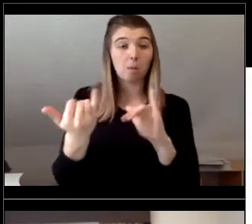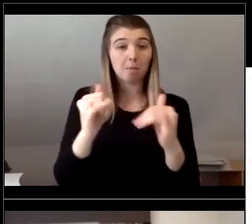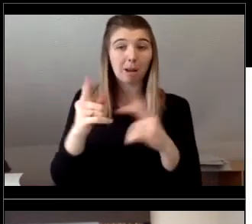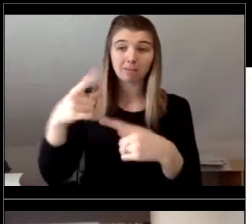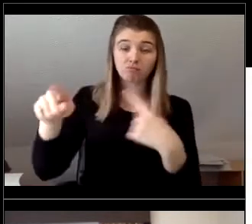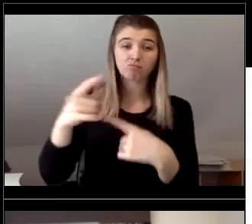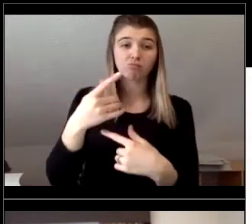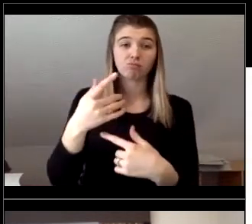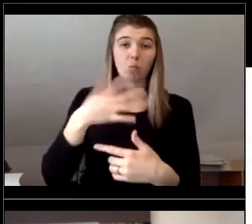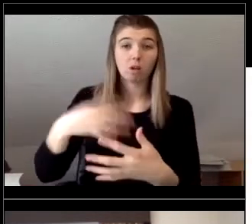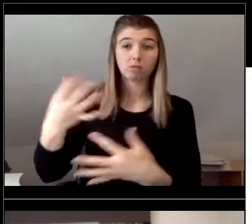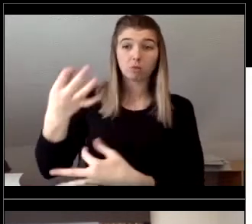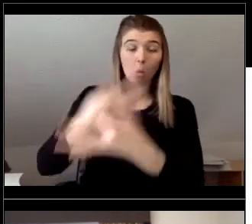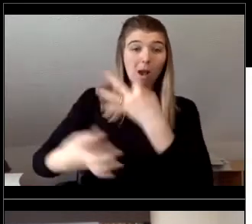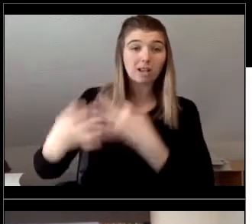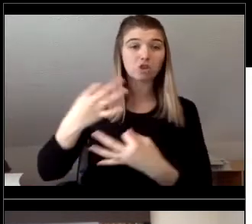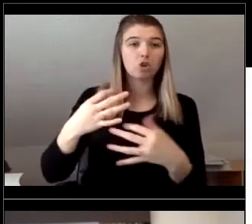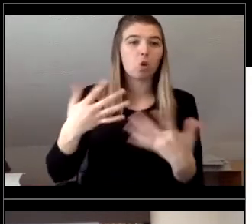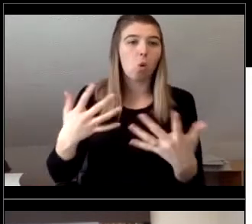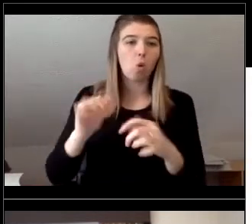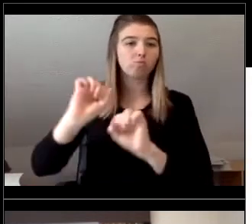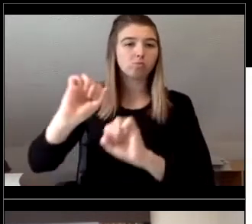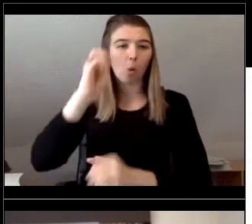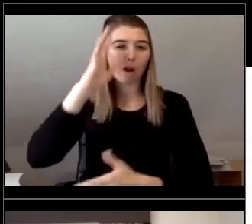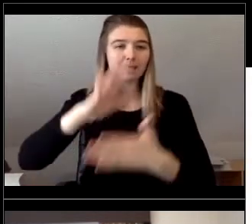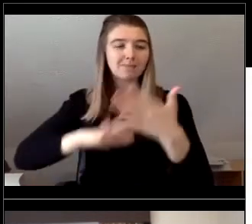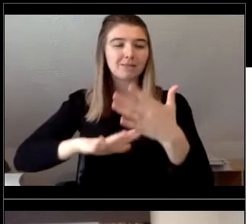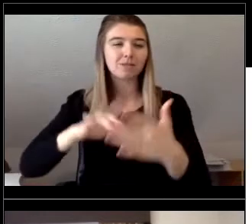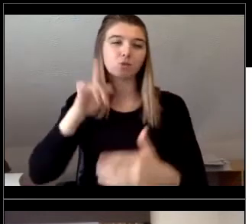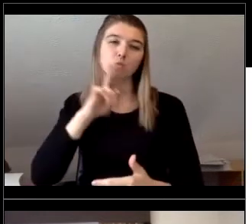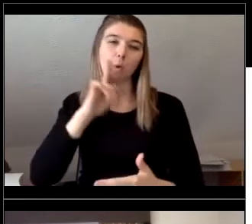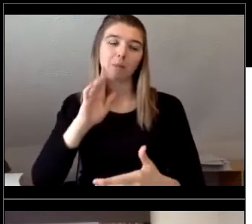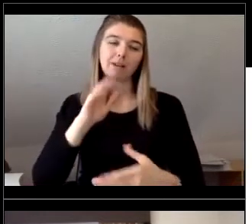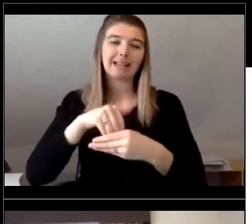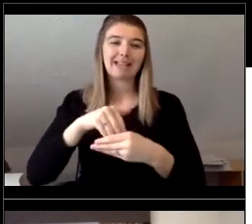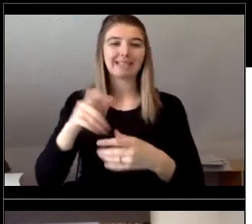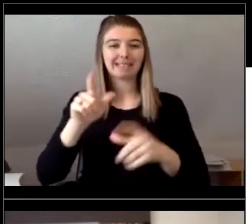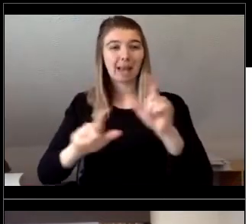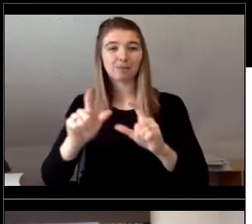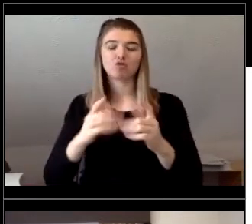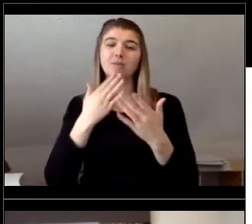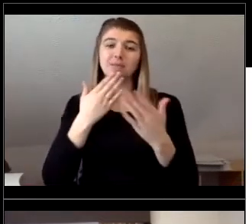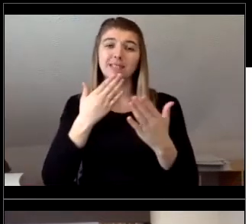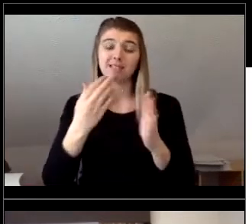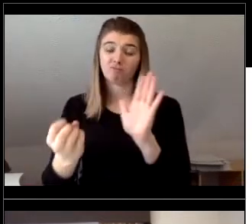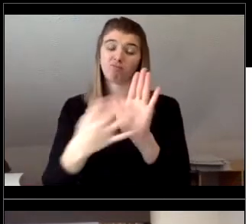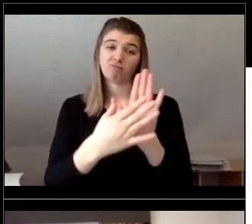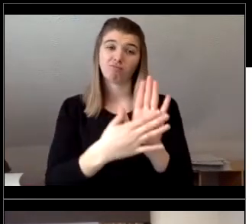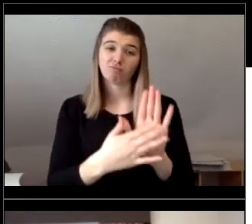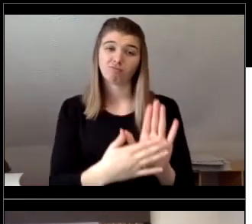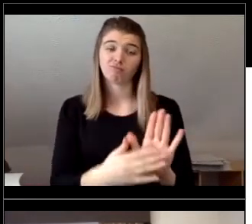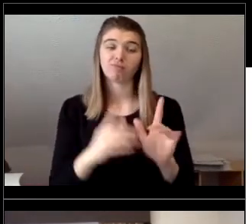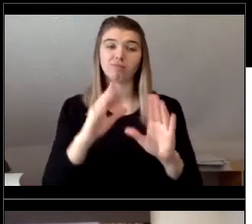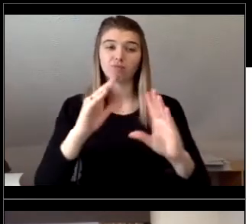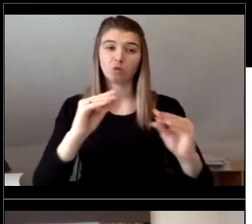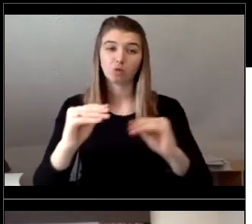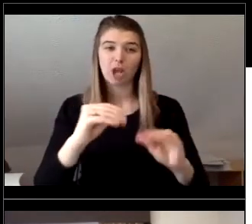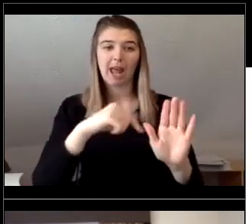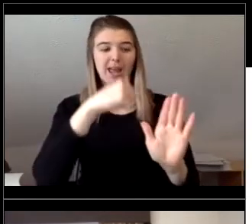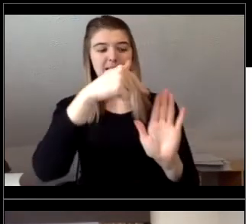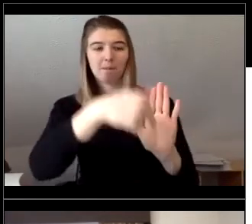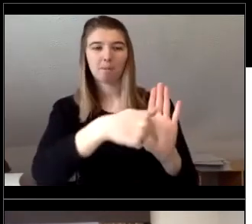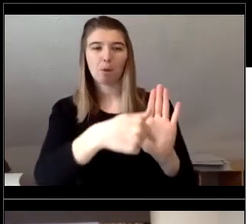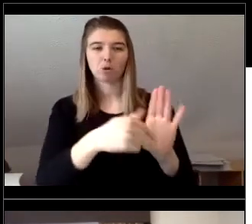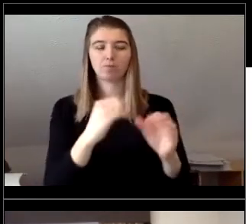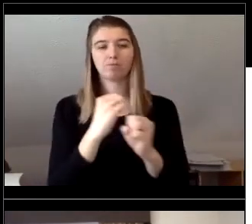talk about your own experience as a woman in chemistry, then do get those questions into the bottom of the GoToWebinar panel. You'll